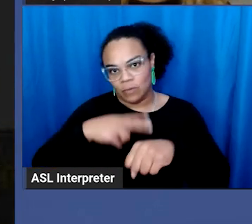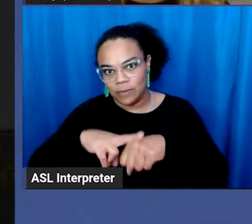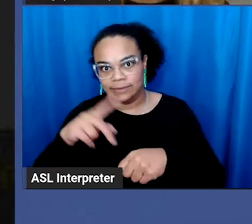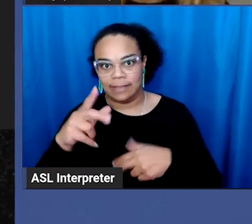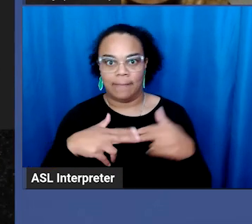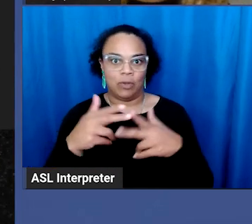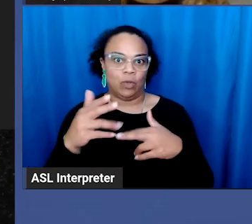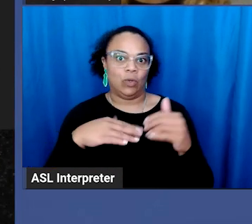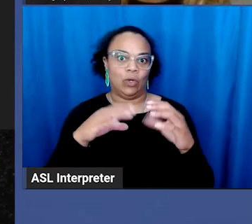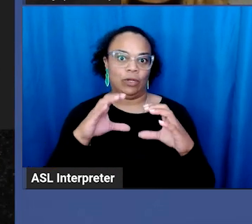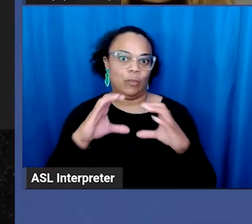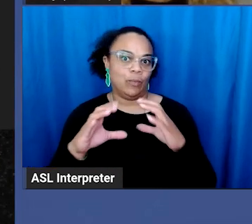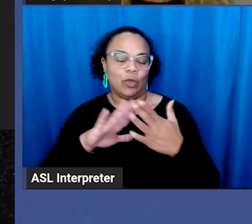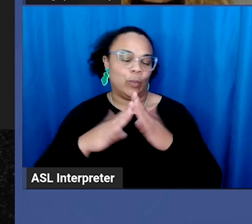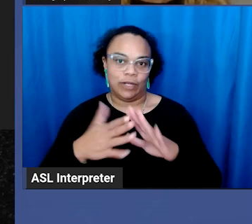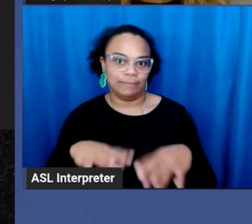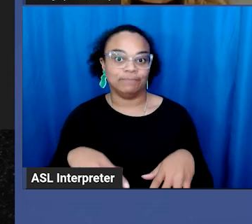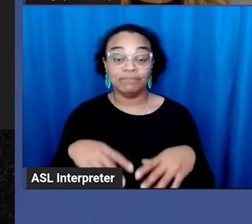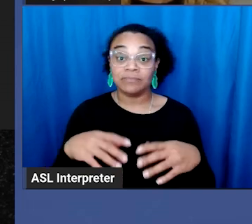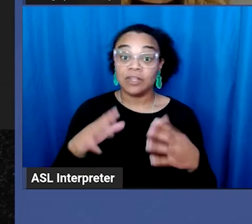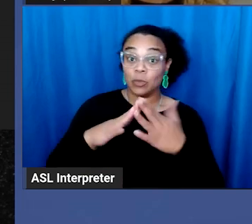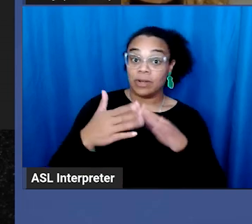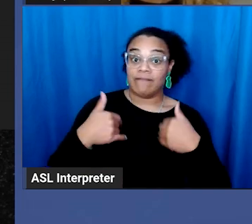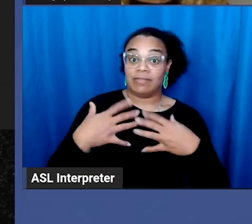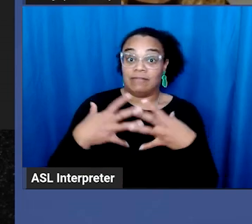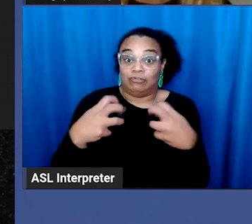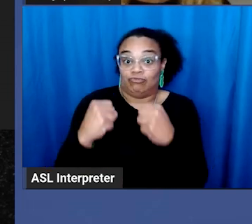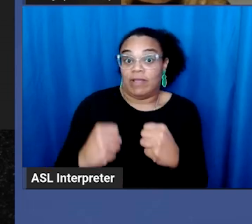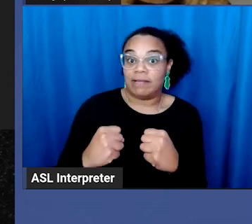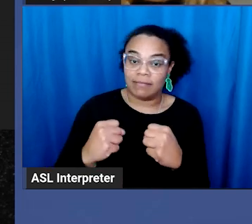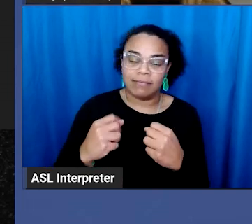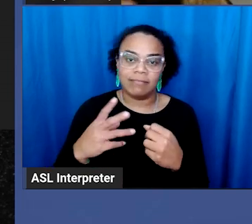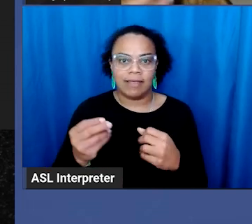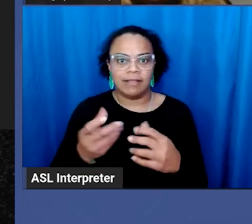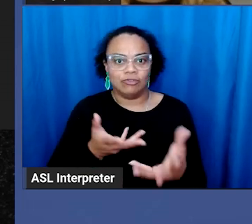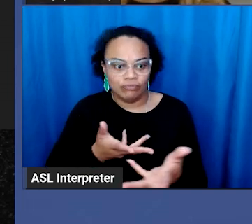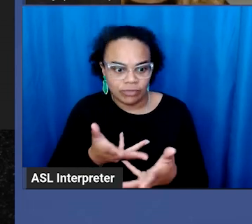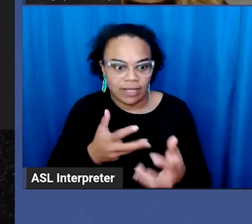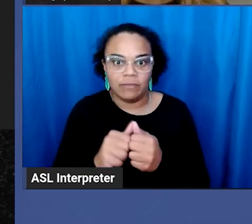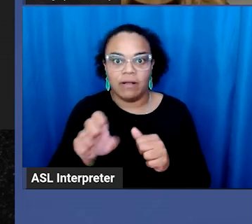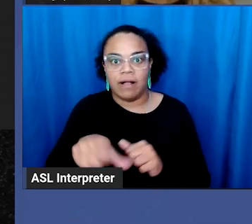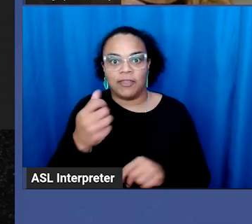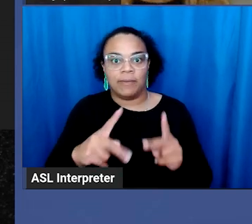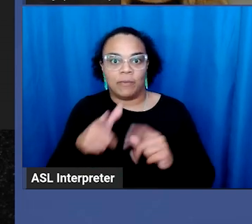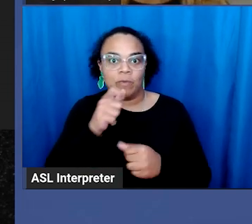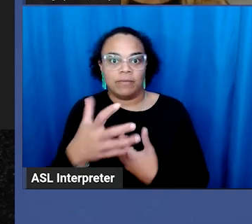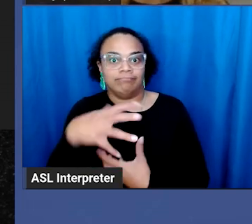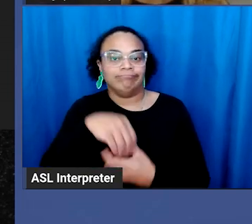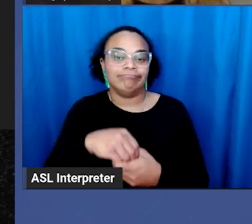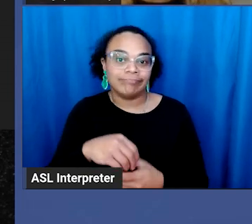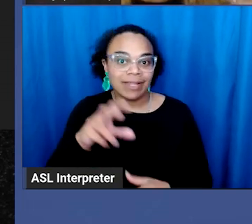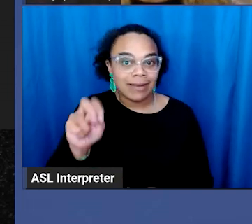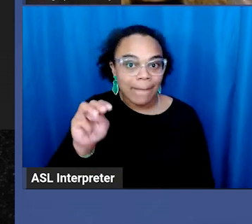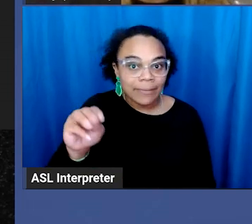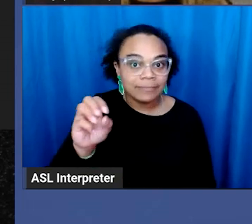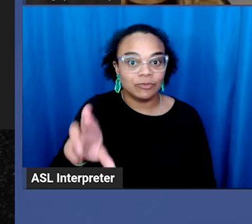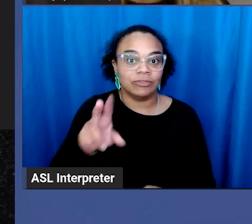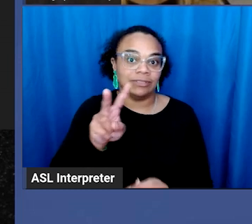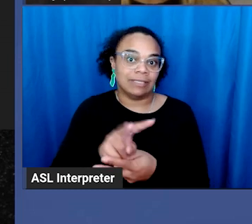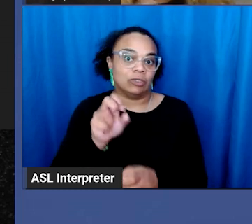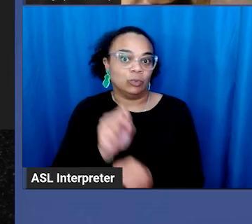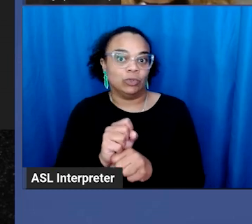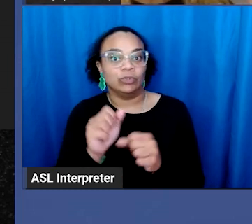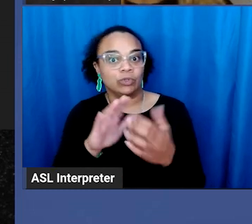community. There's a lot of strength in community and engaging with others who are in non-monogamous and sex work communities. A lot of